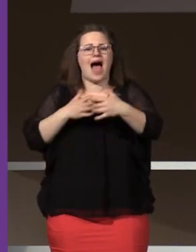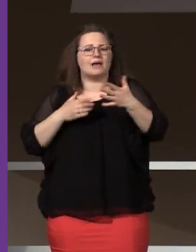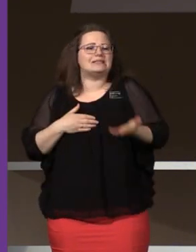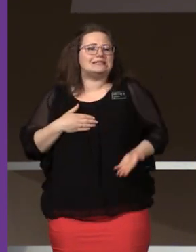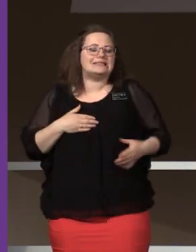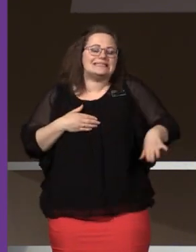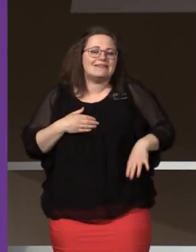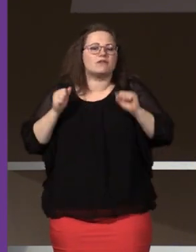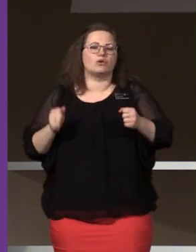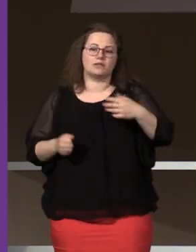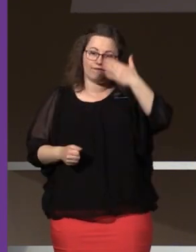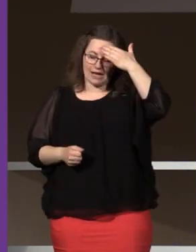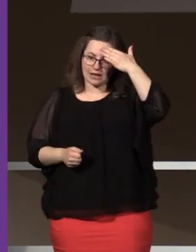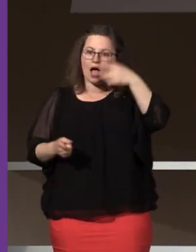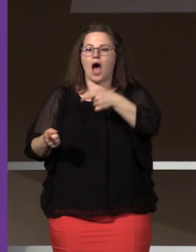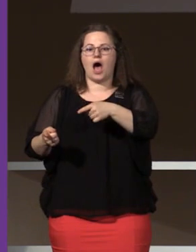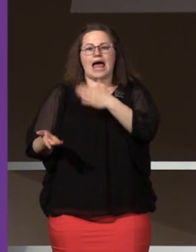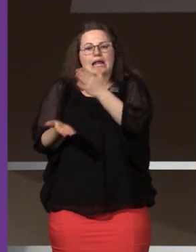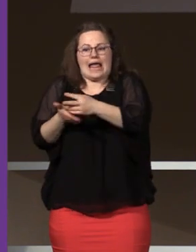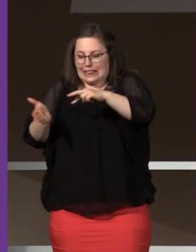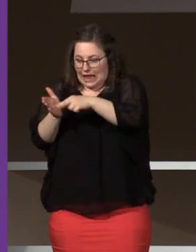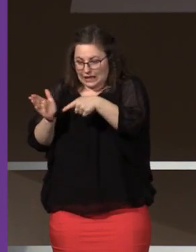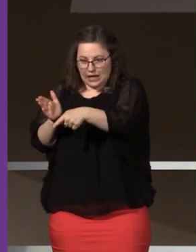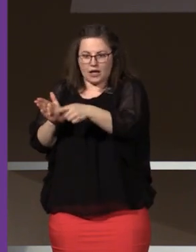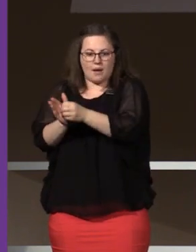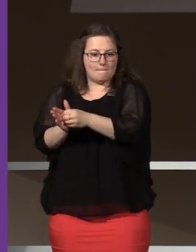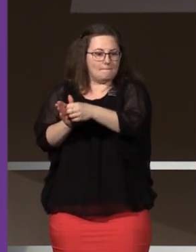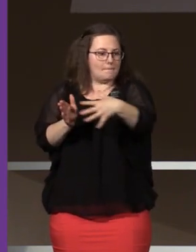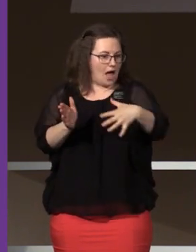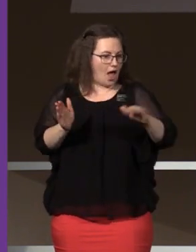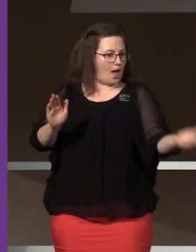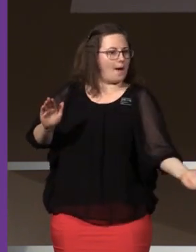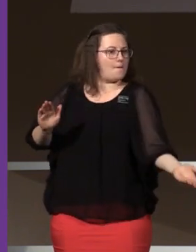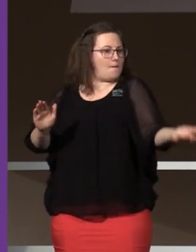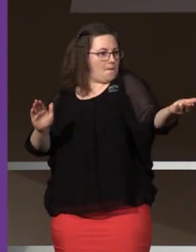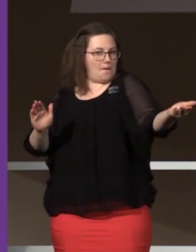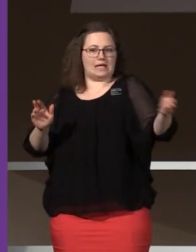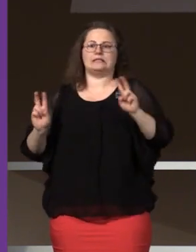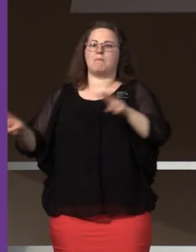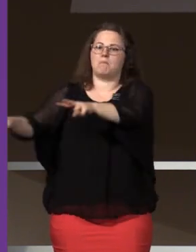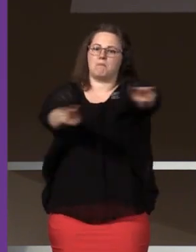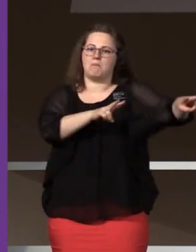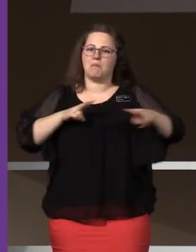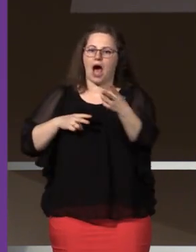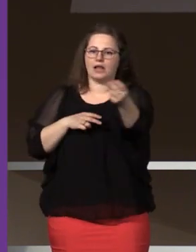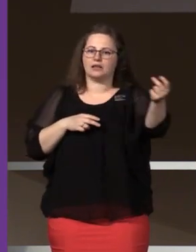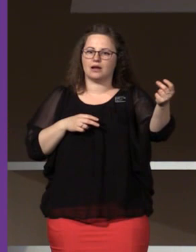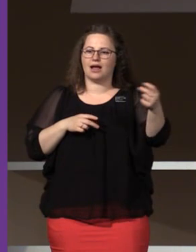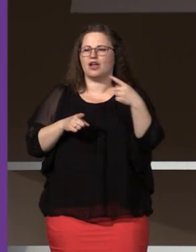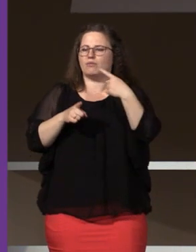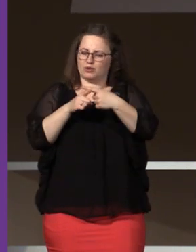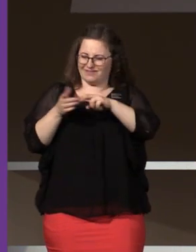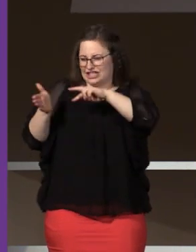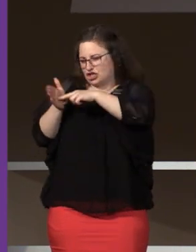stuff. They need to know that the right technology can level the playing field. And then they have systems,